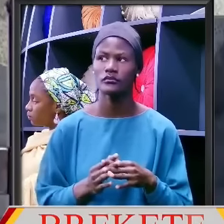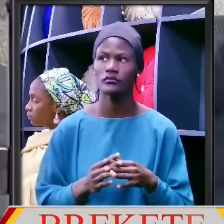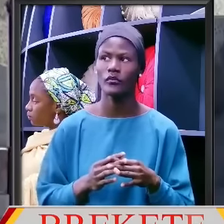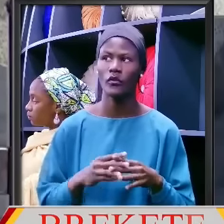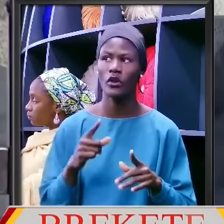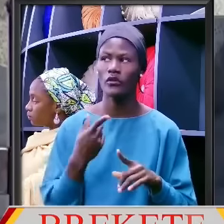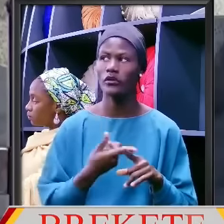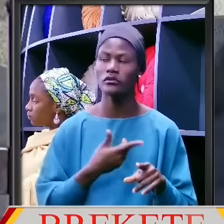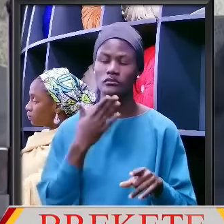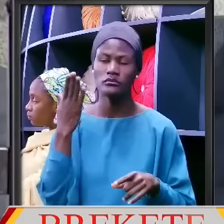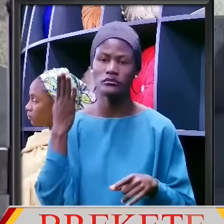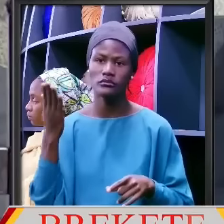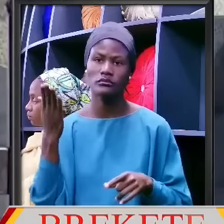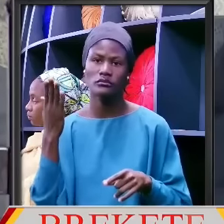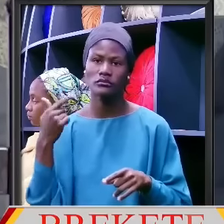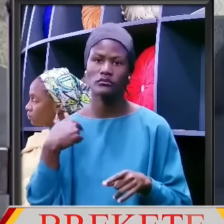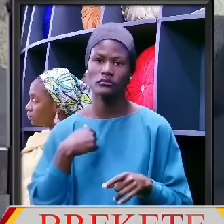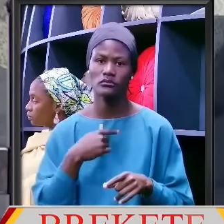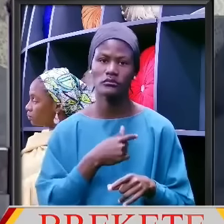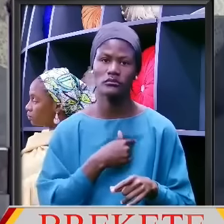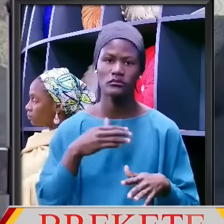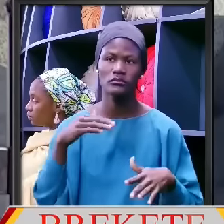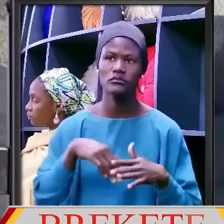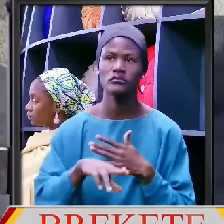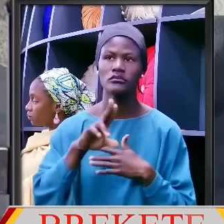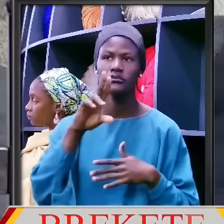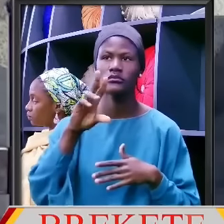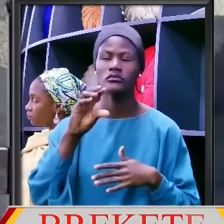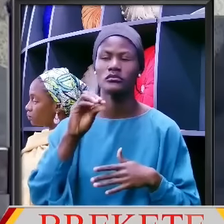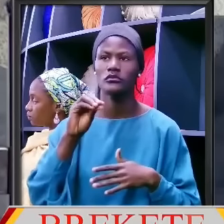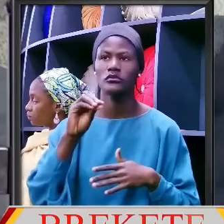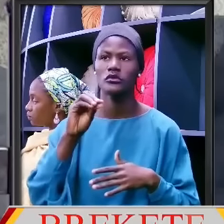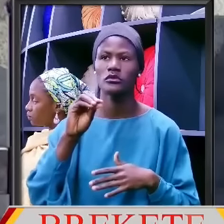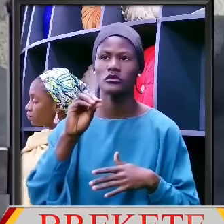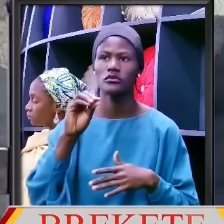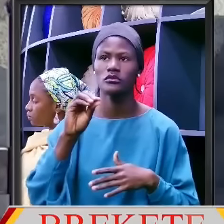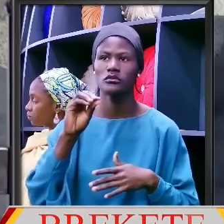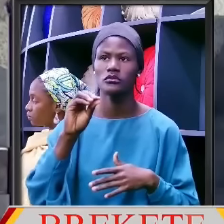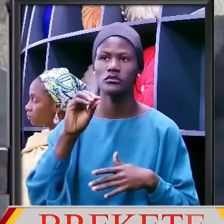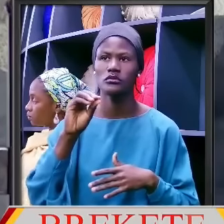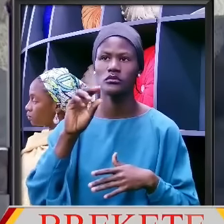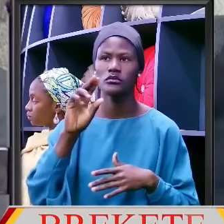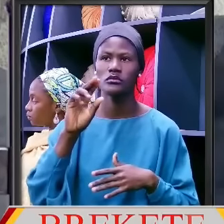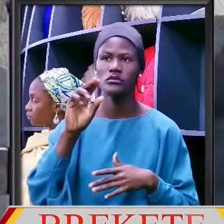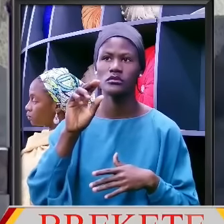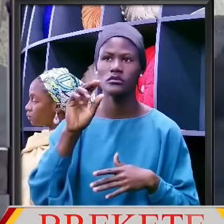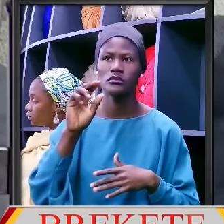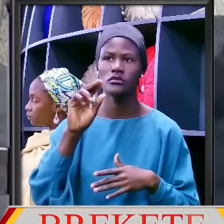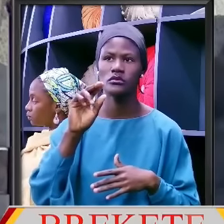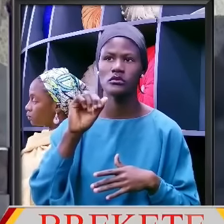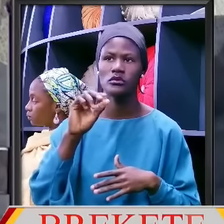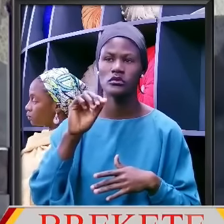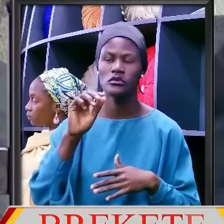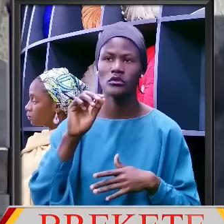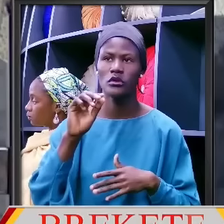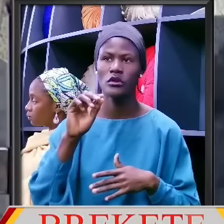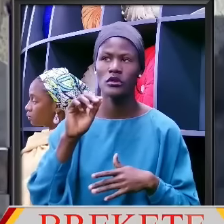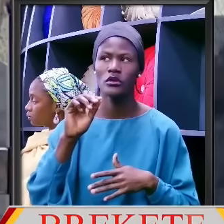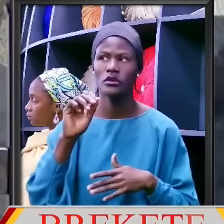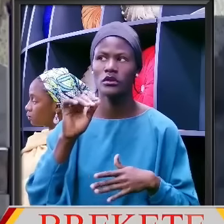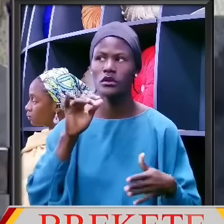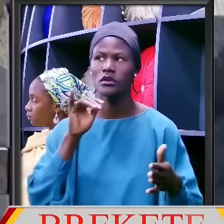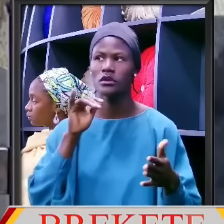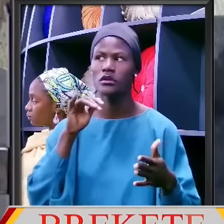from there, we entered 2012. He told me that there is a business that